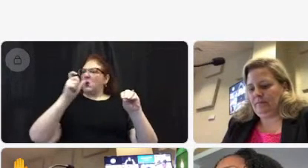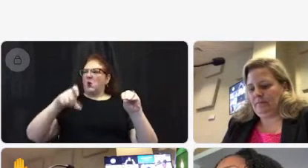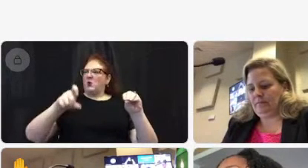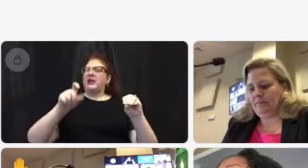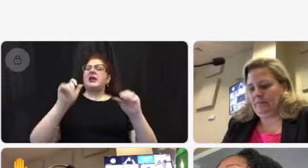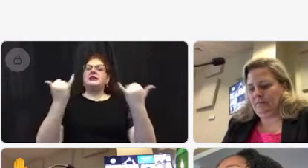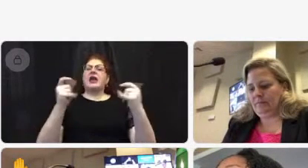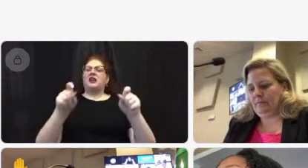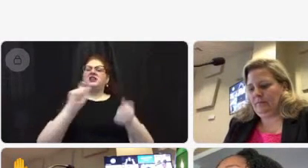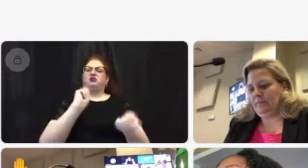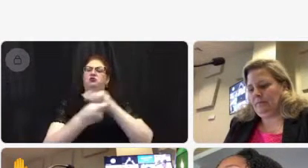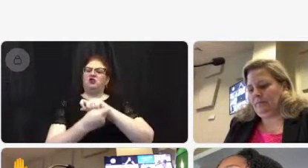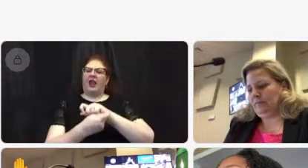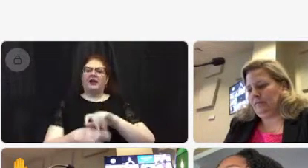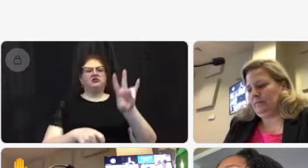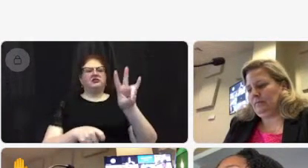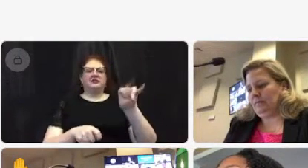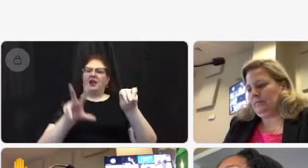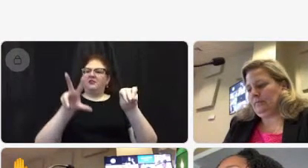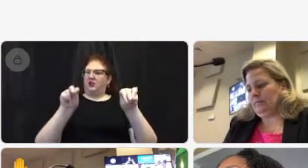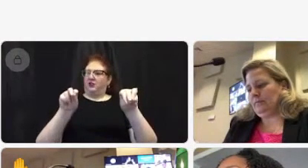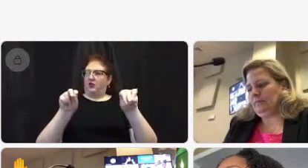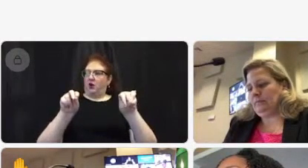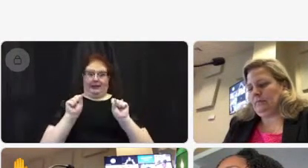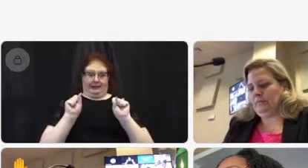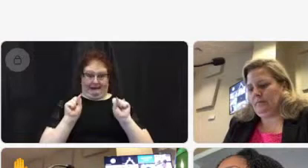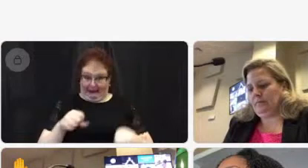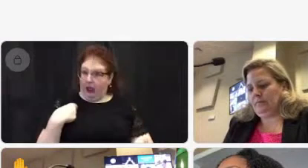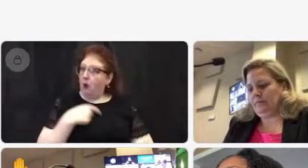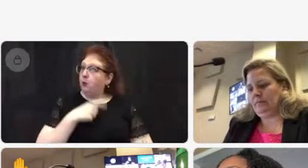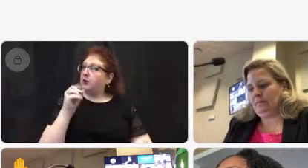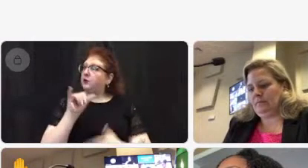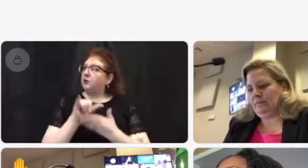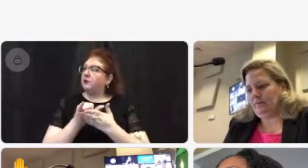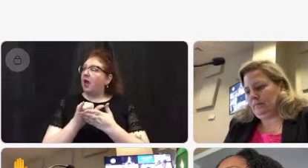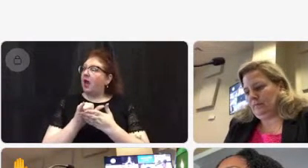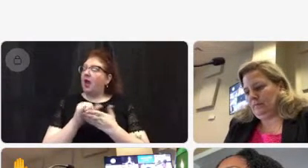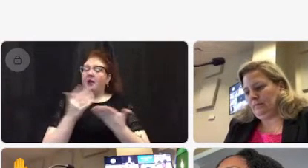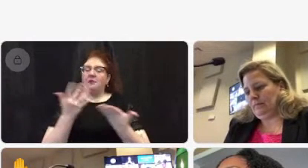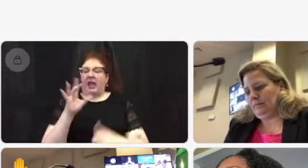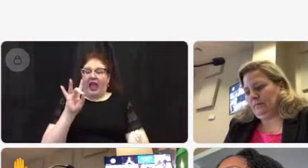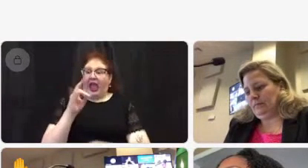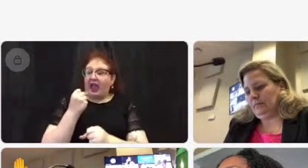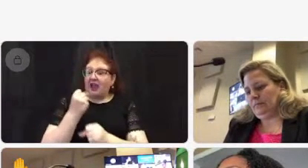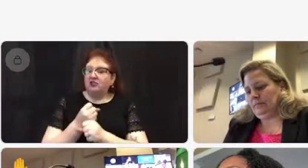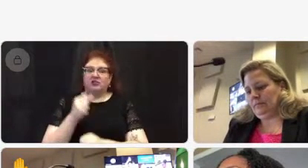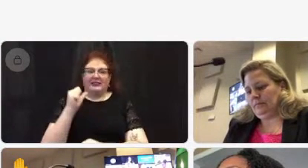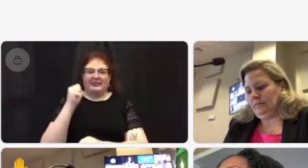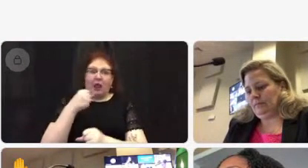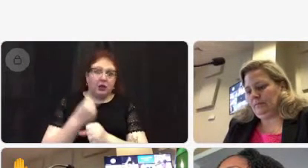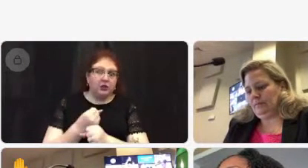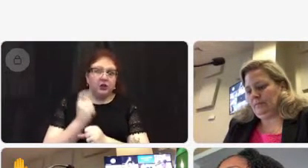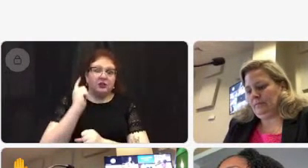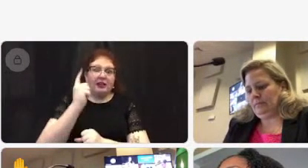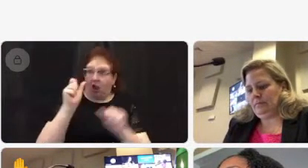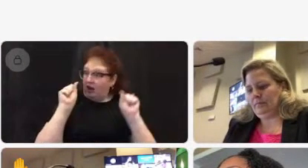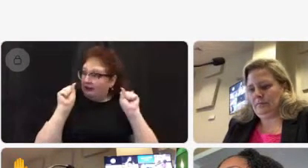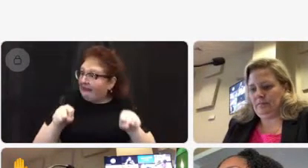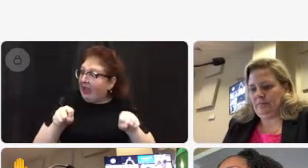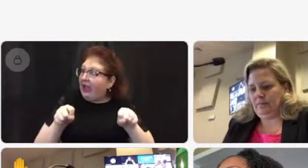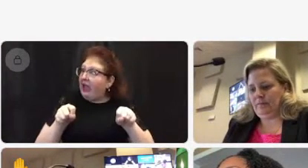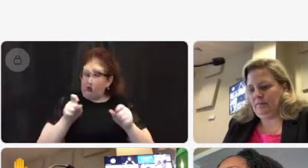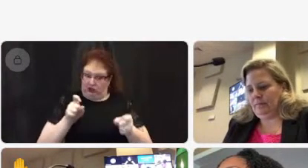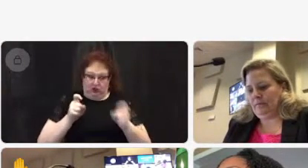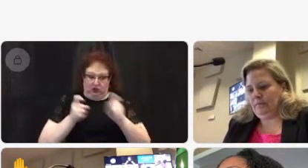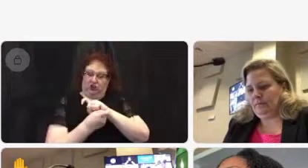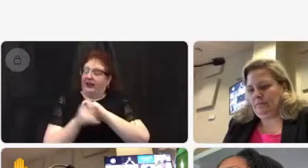split. When can we do that? Or can we even do that? Does it have to be 8 years? Does it have to be 10 years? So I think that's a question that we also